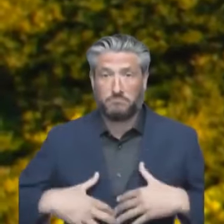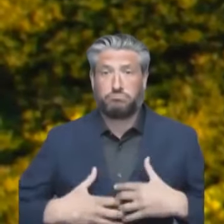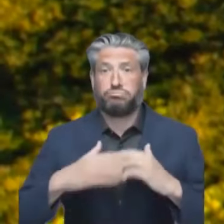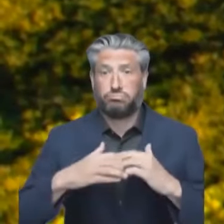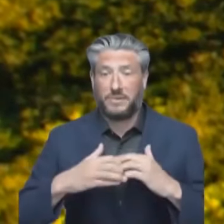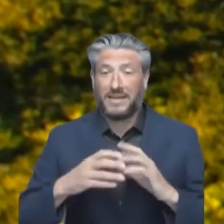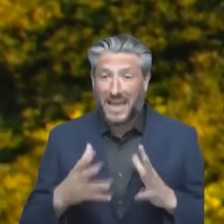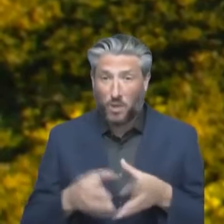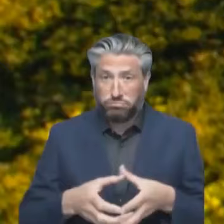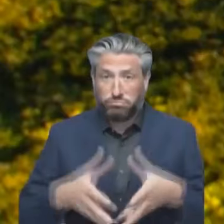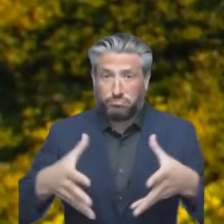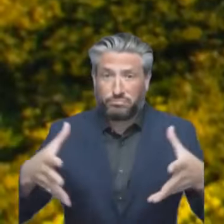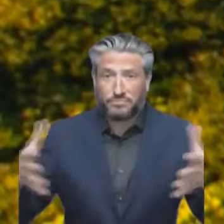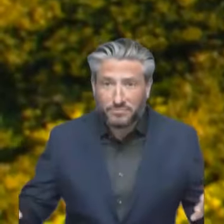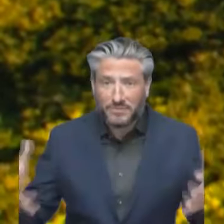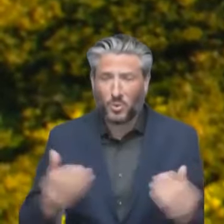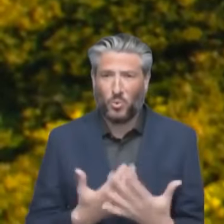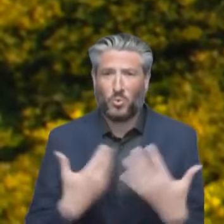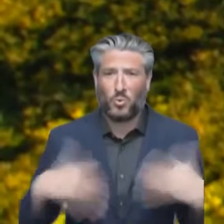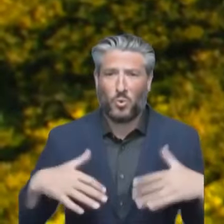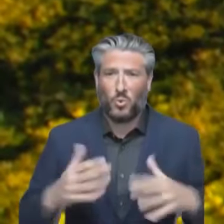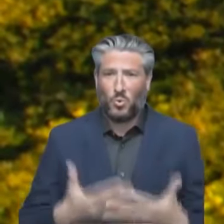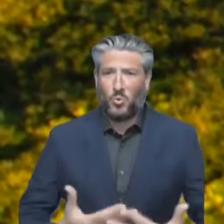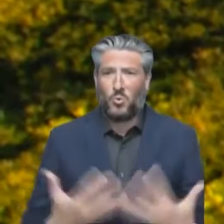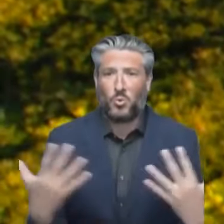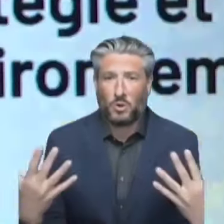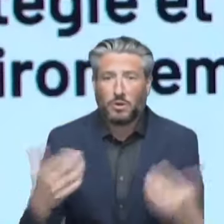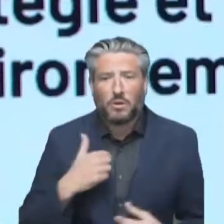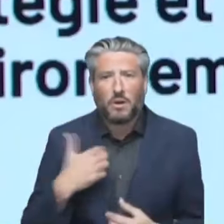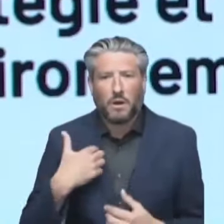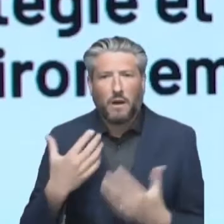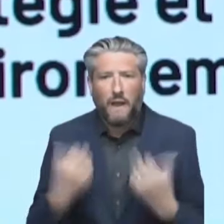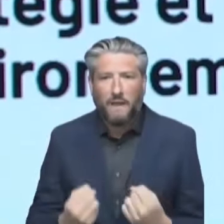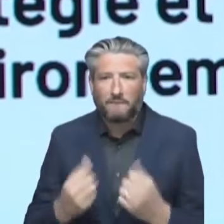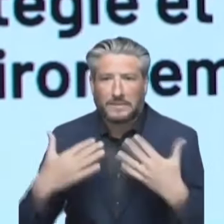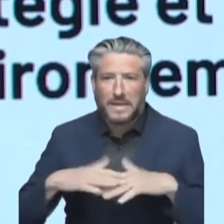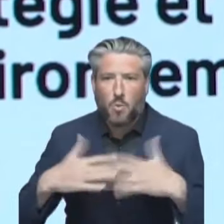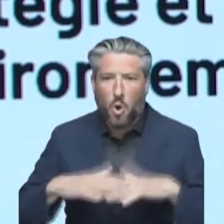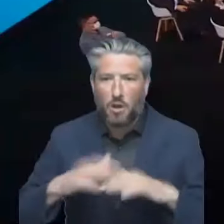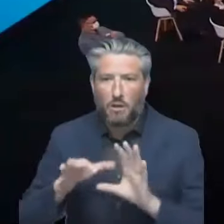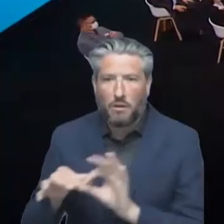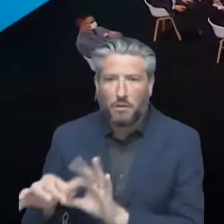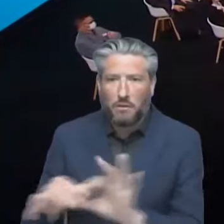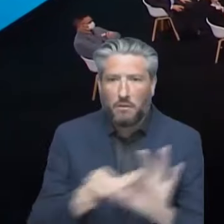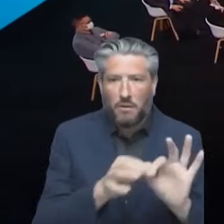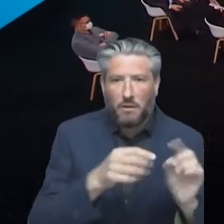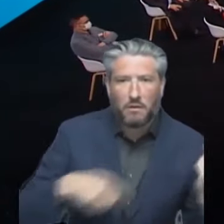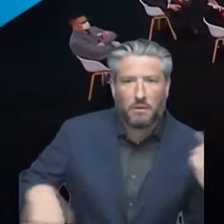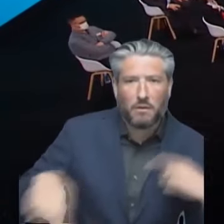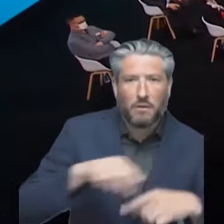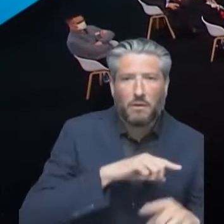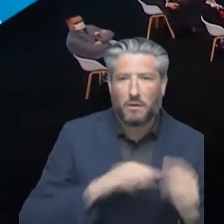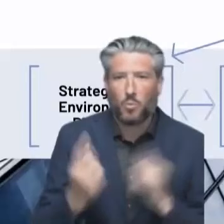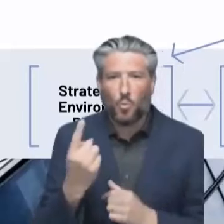rentals, because we've decided to use our network and the vehicles that come out of the VO factory. So now